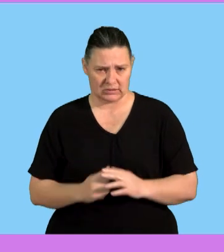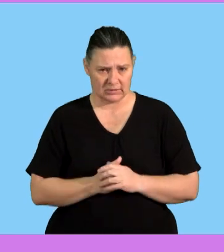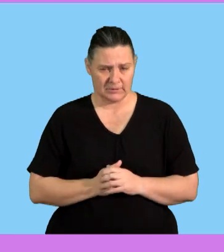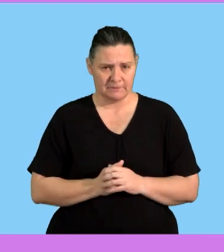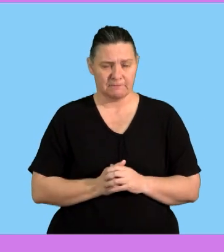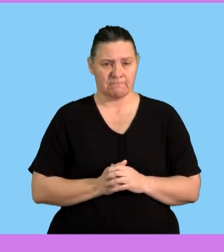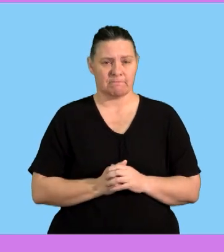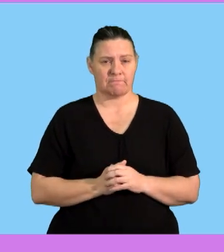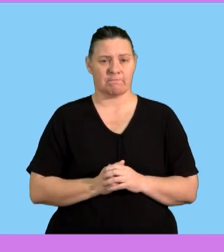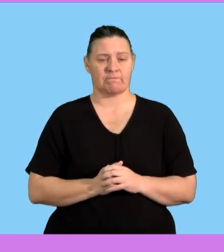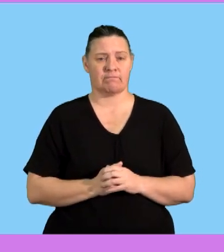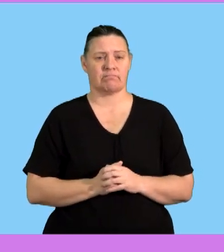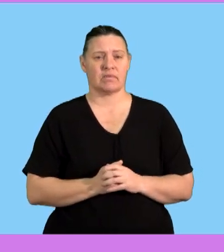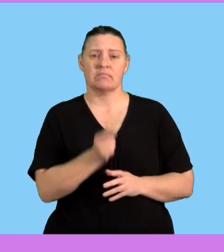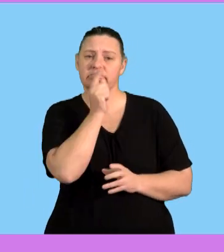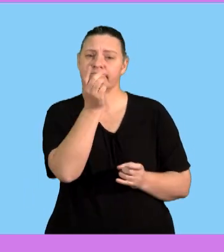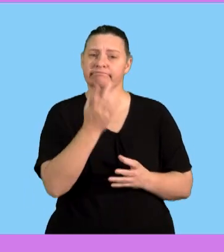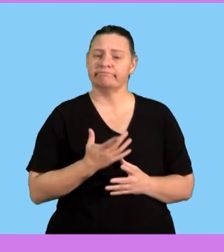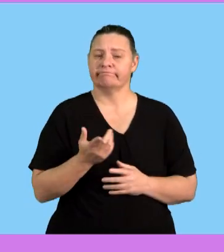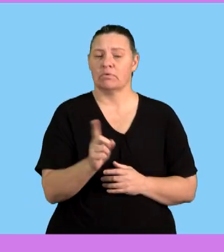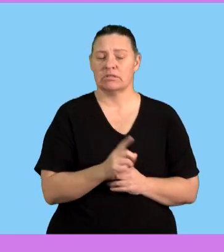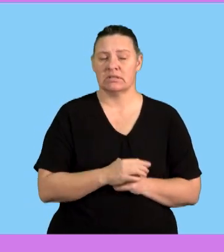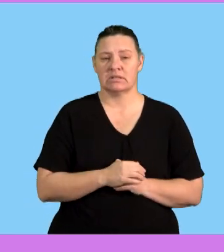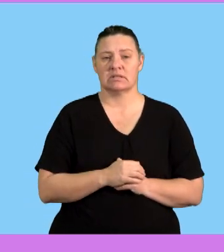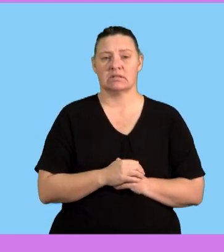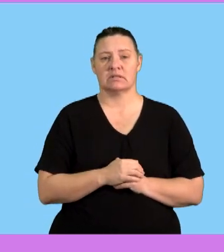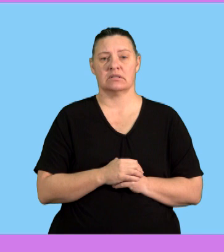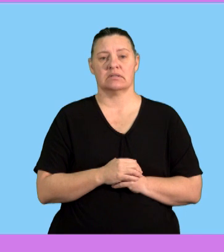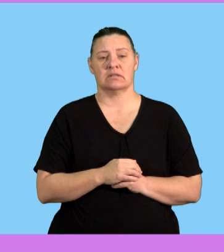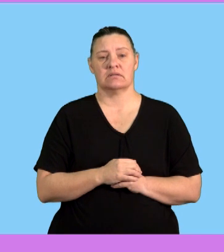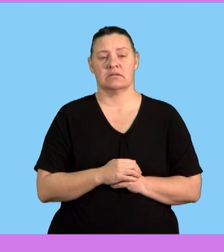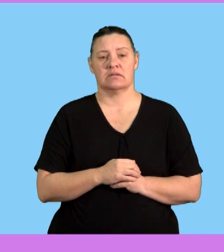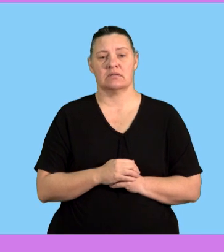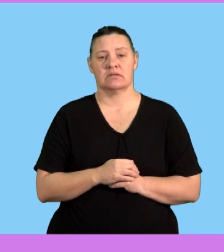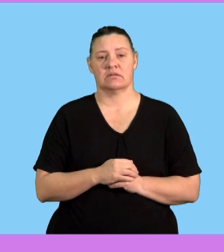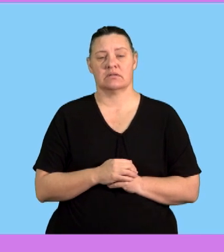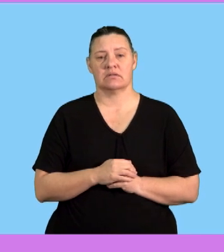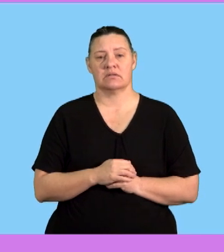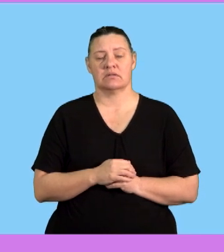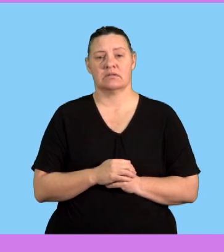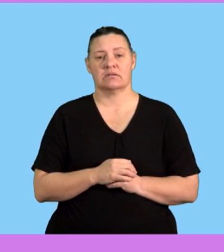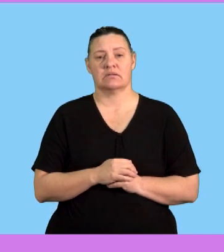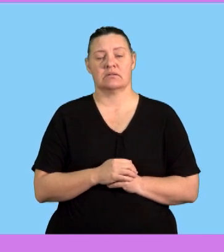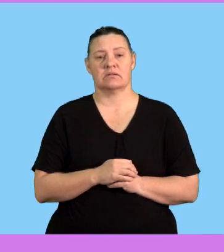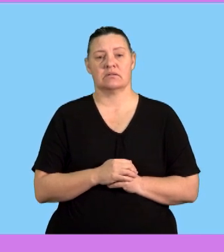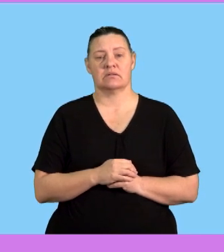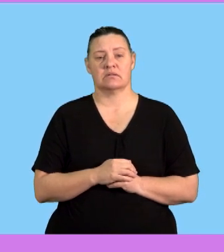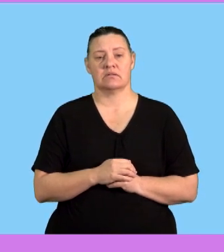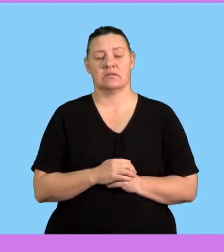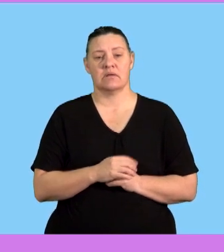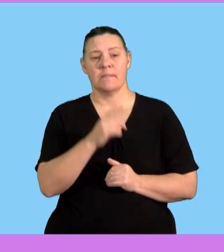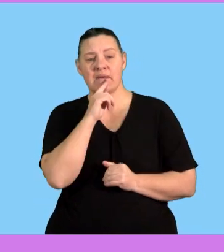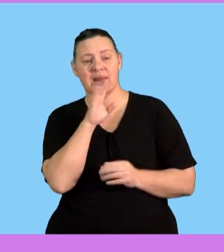Okay? And what does that tells us? Okay, that indicates to us, right,